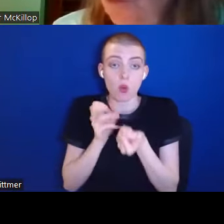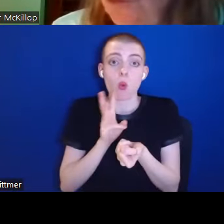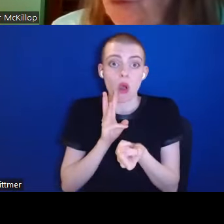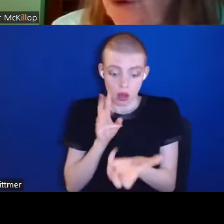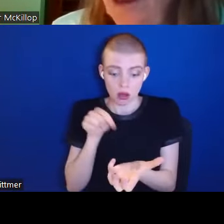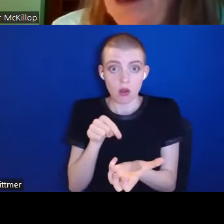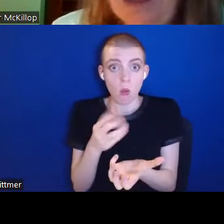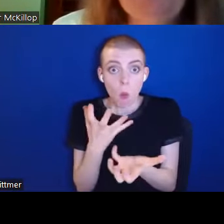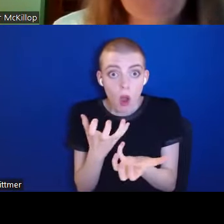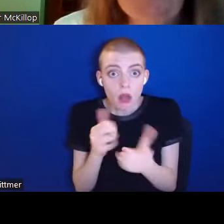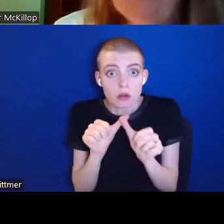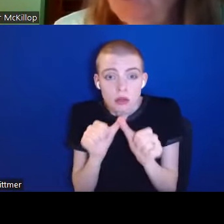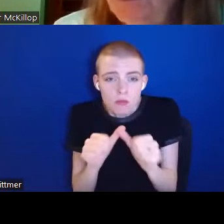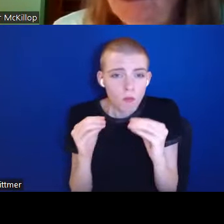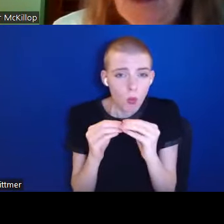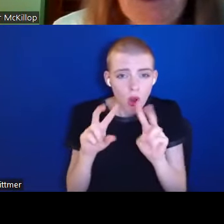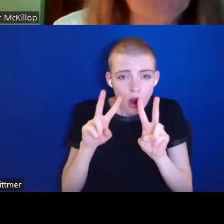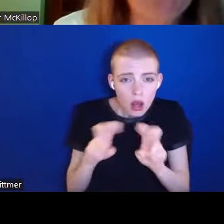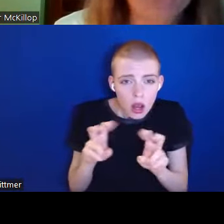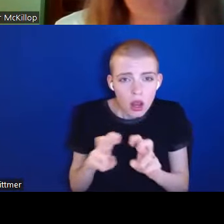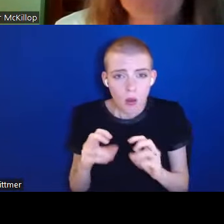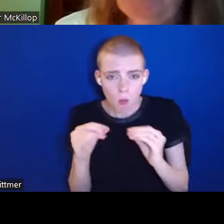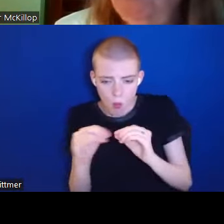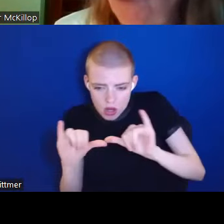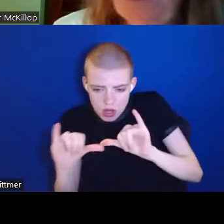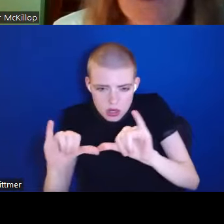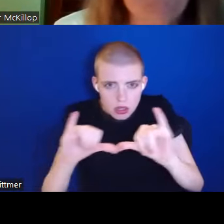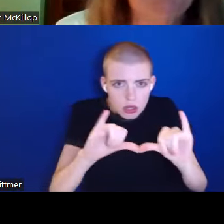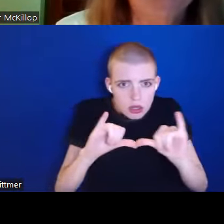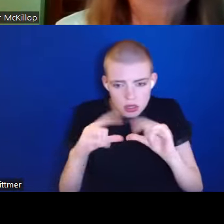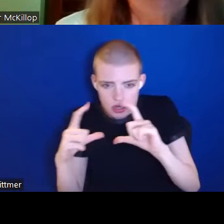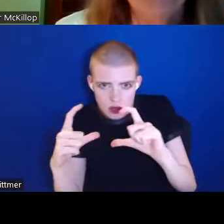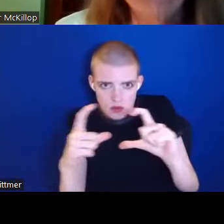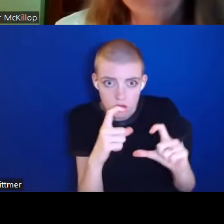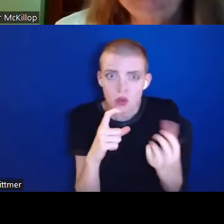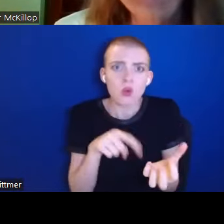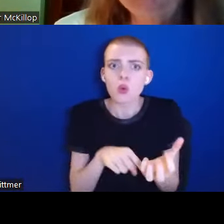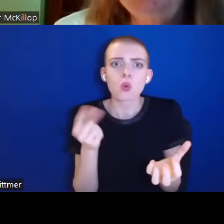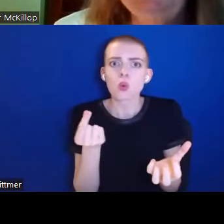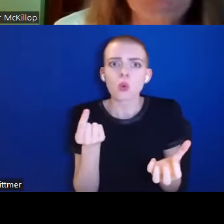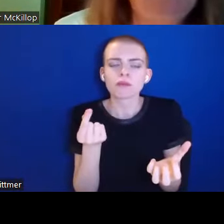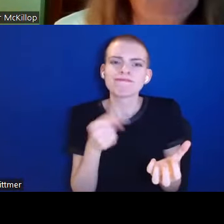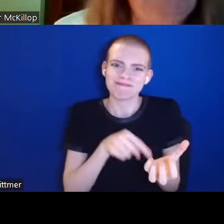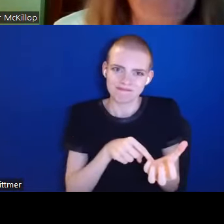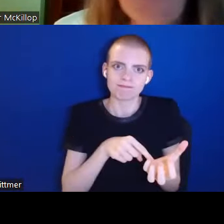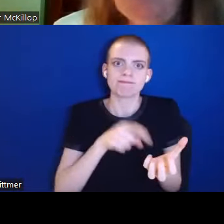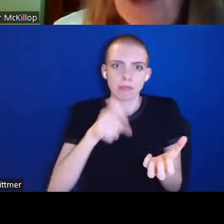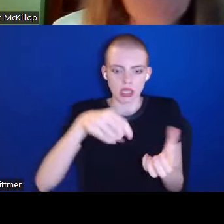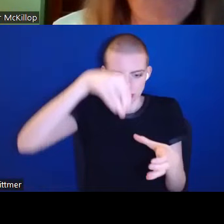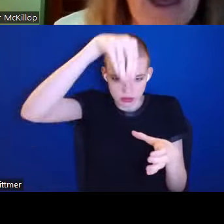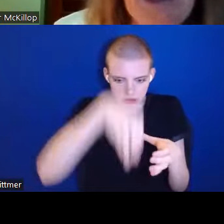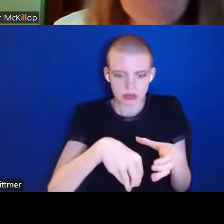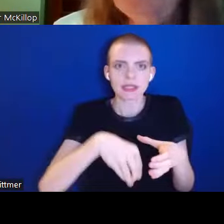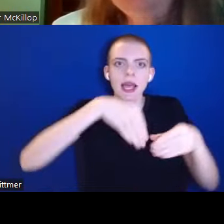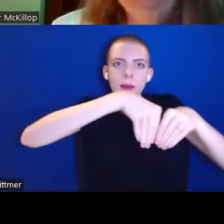to do some more analysis with or take measurements of or photographs. We keep them in Ziploc